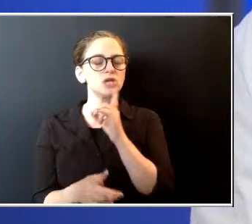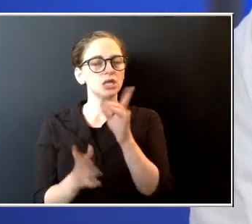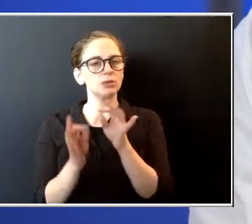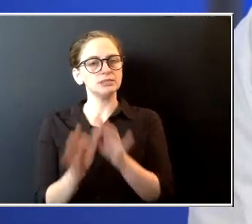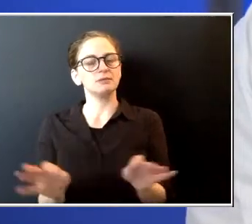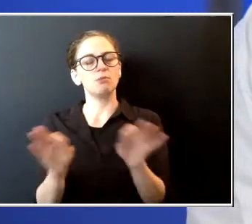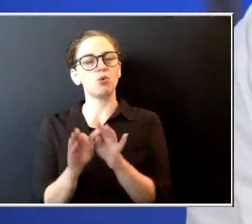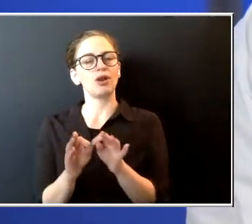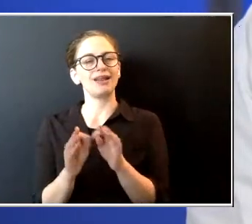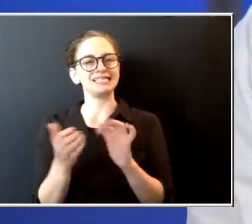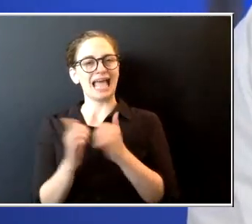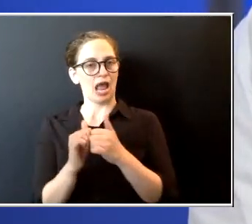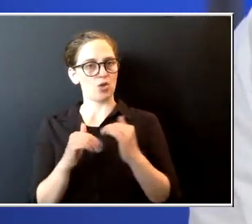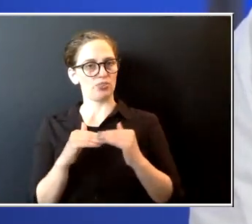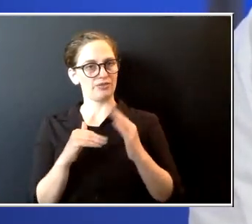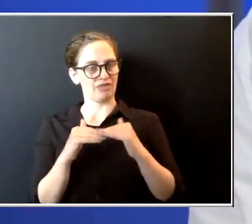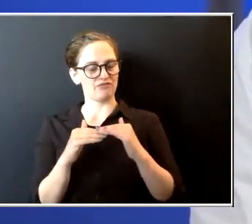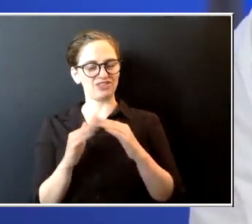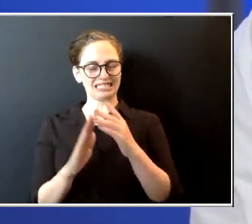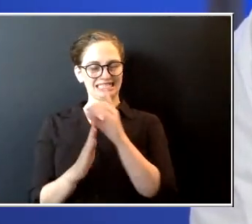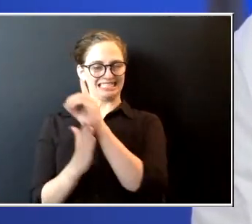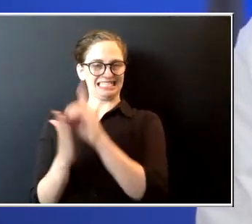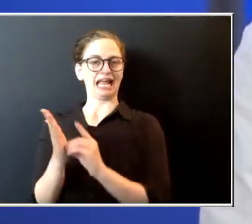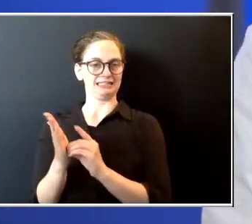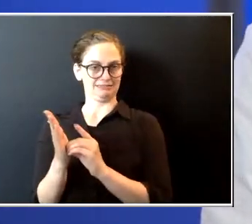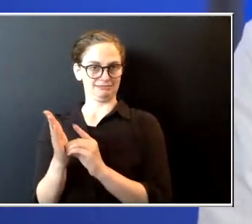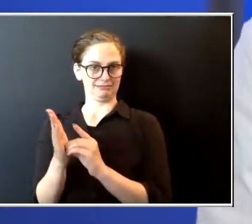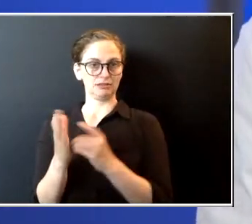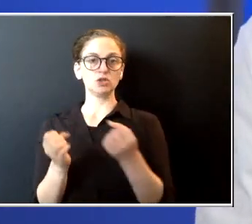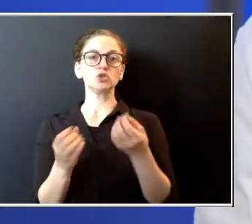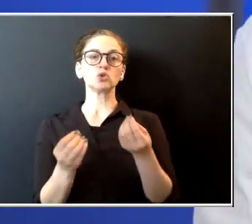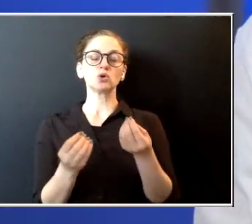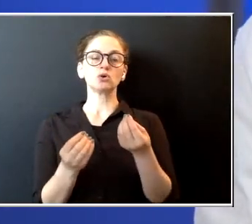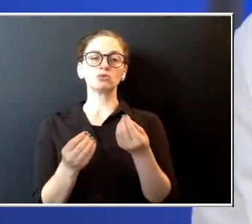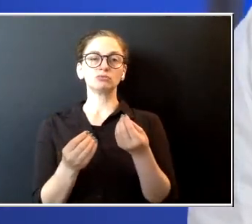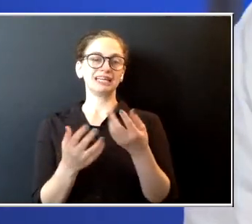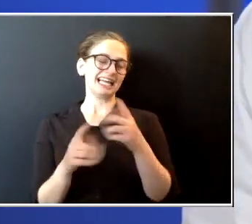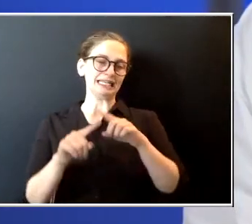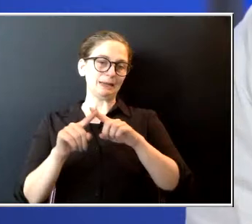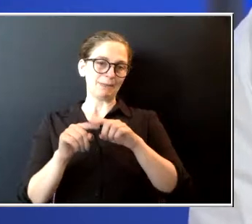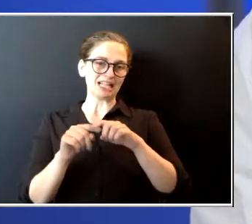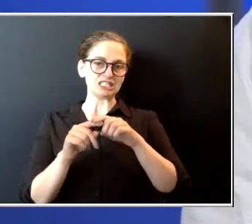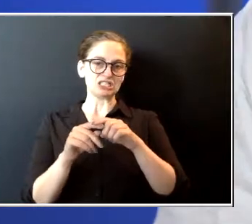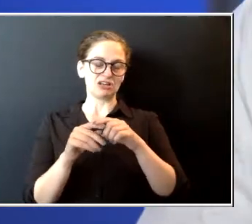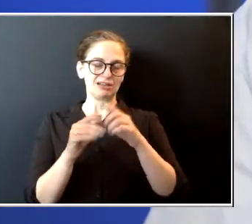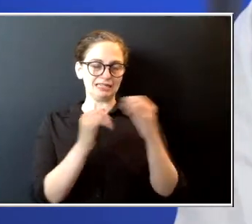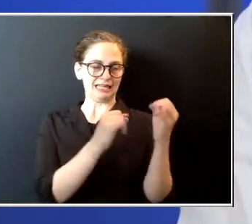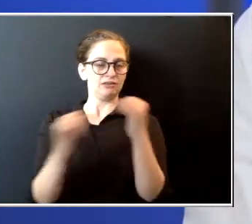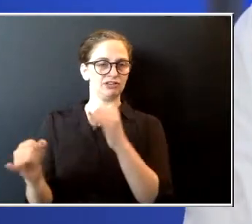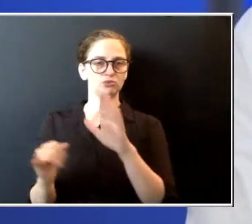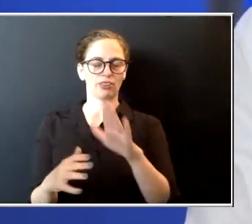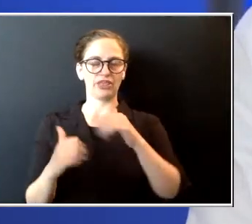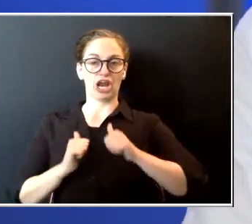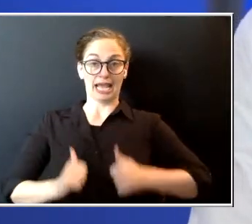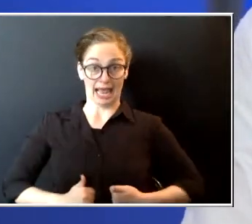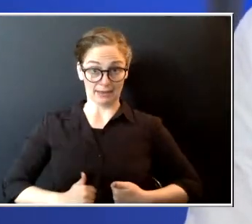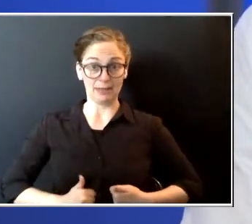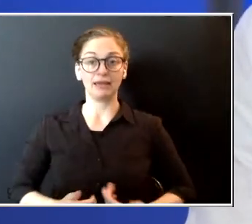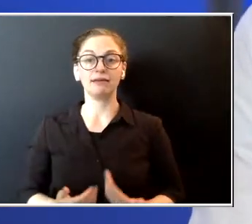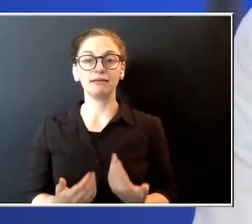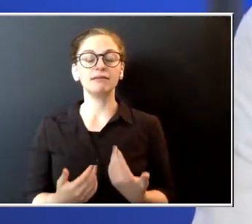So there's certain anatomies that fit these valves better. And so we'll look at what's the